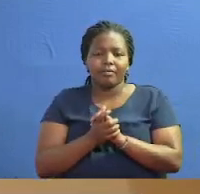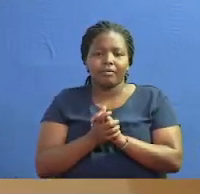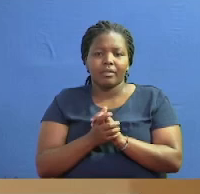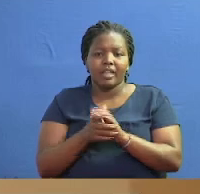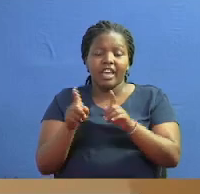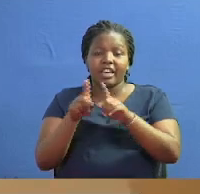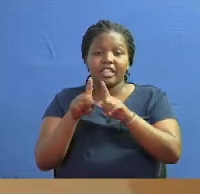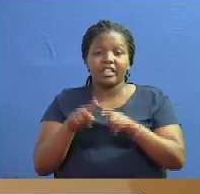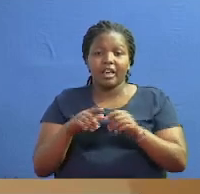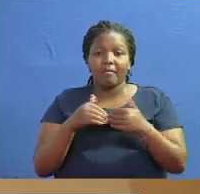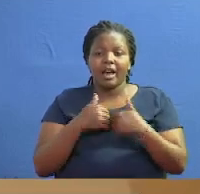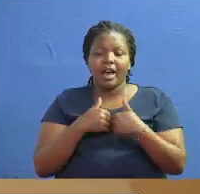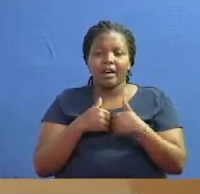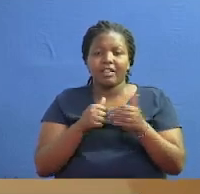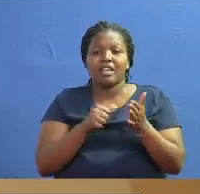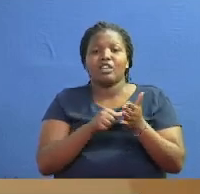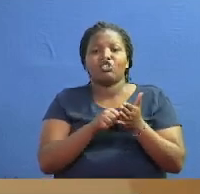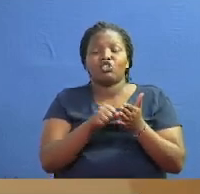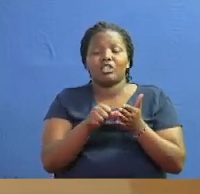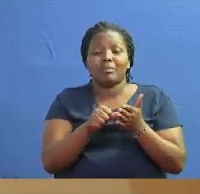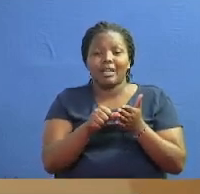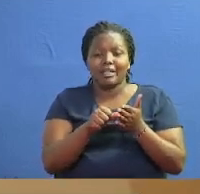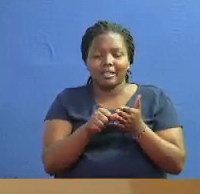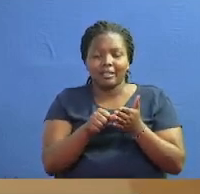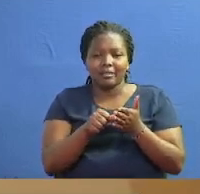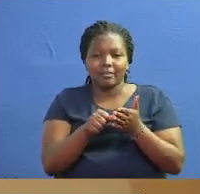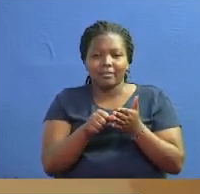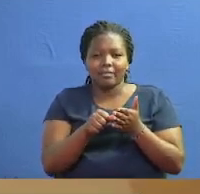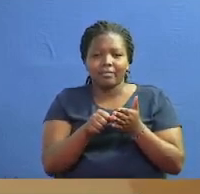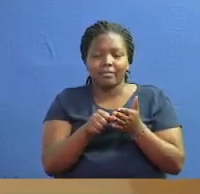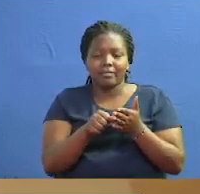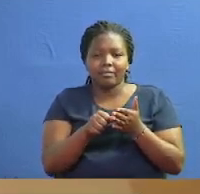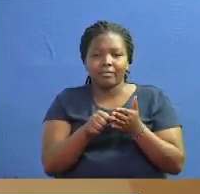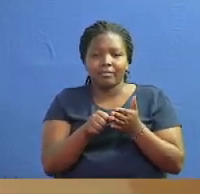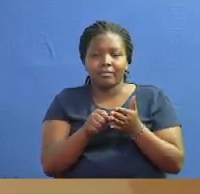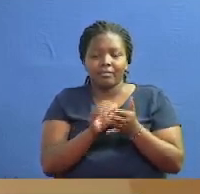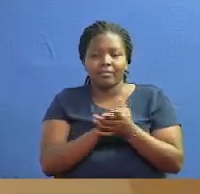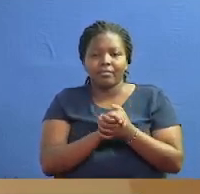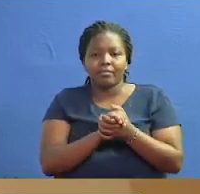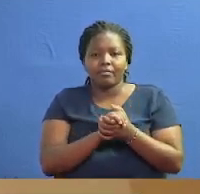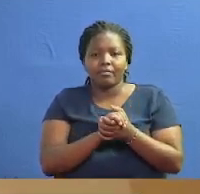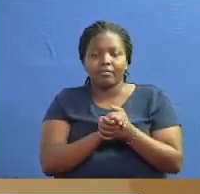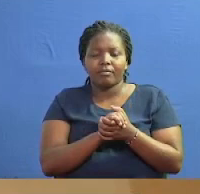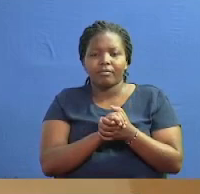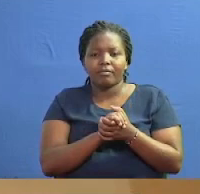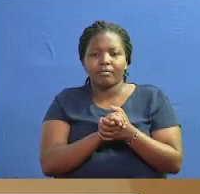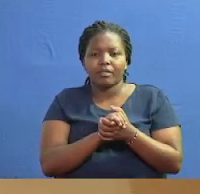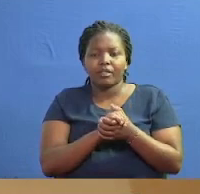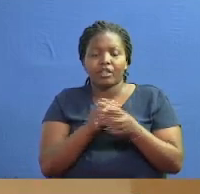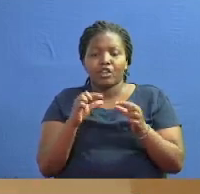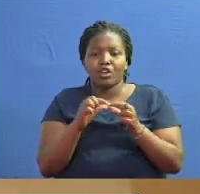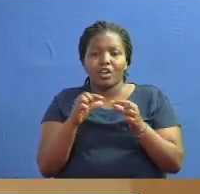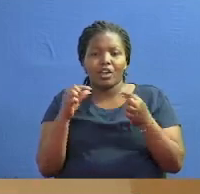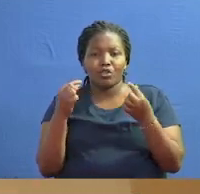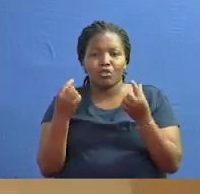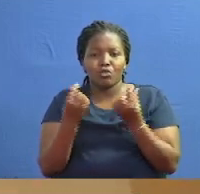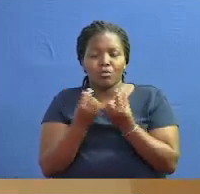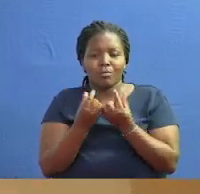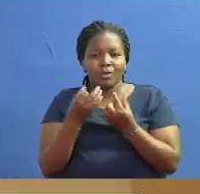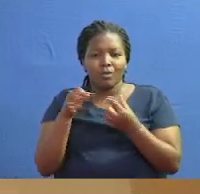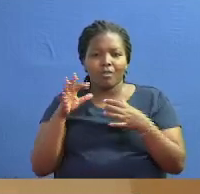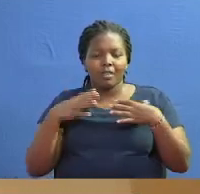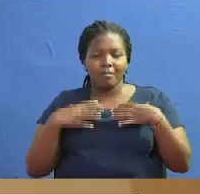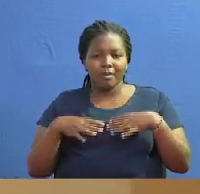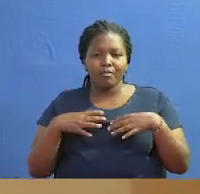also the treatment of malaria in especially the prone groups of people,